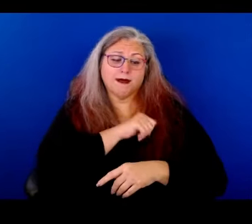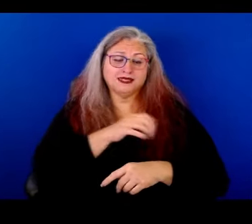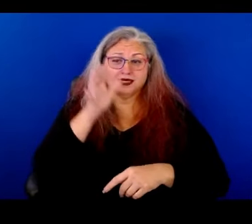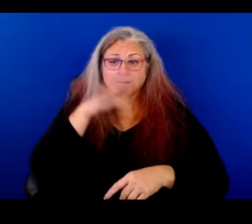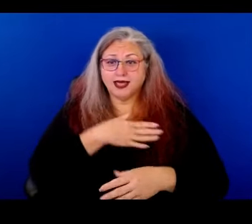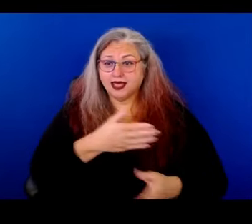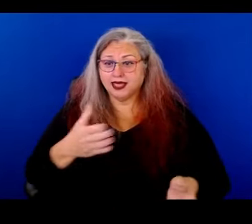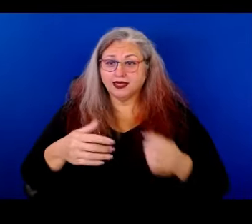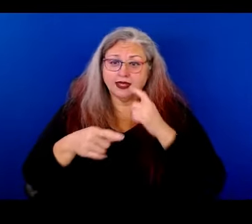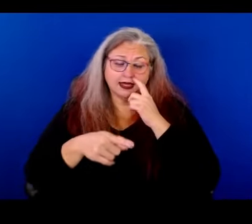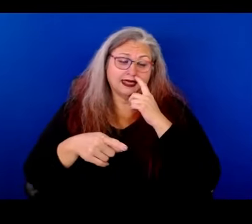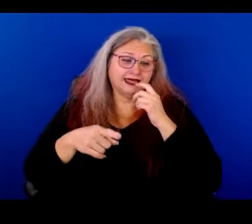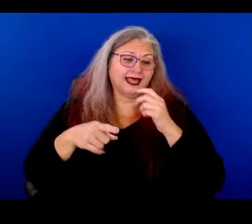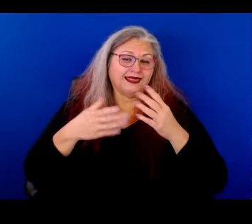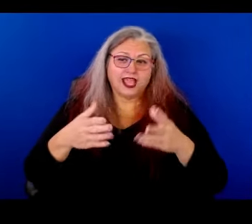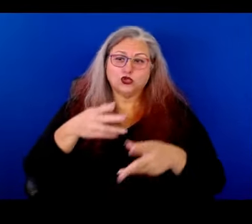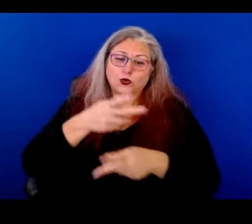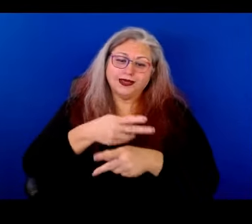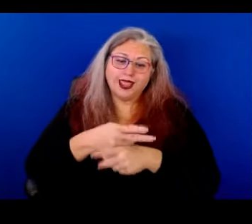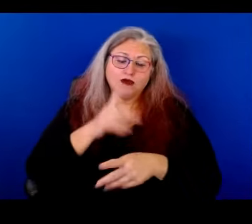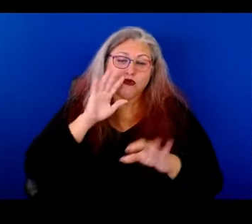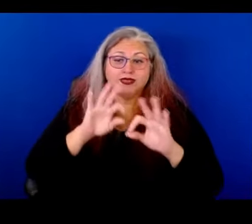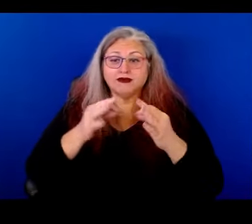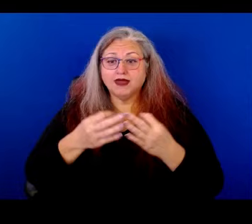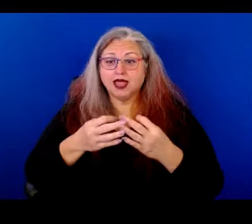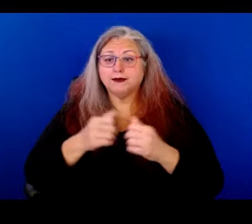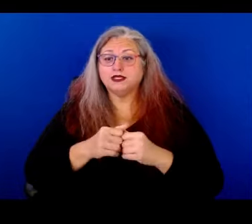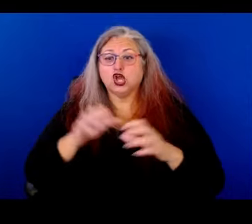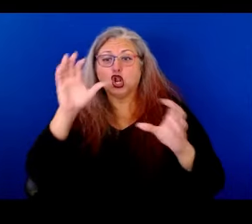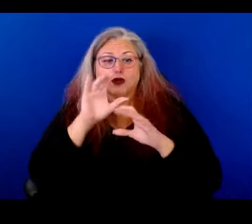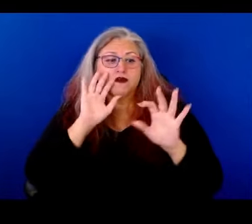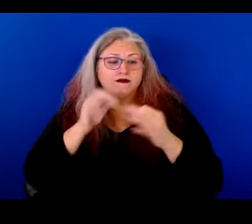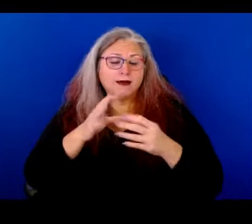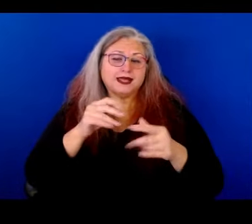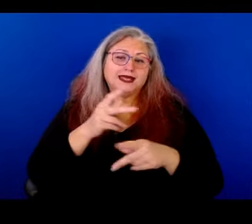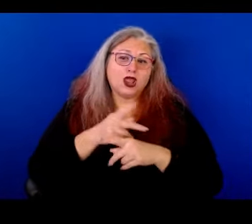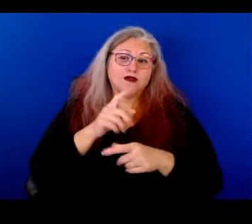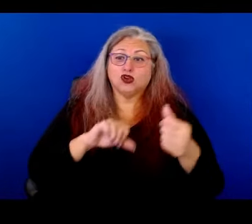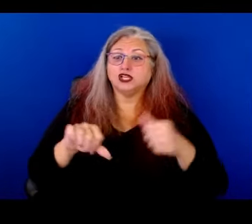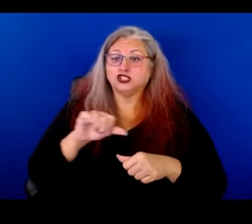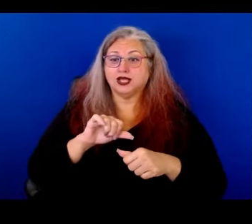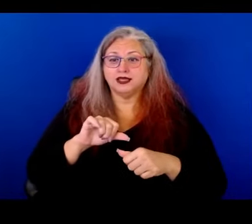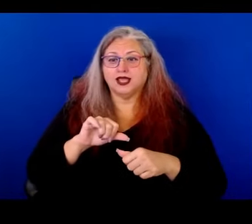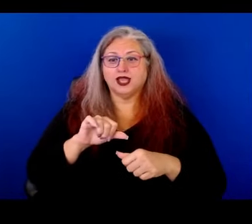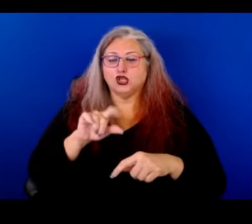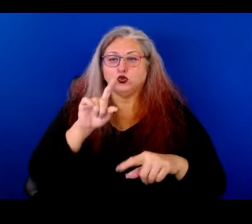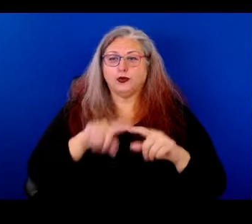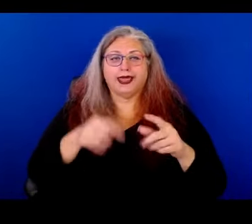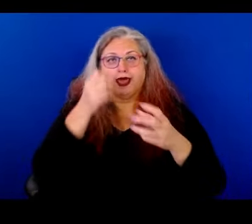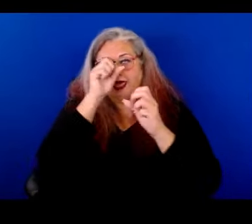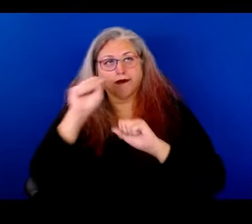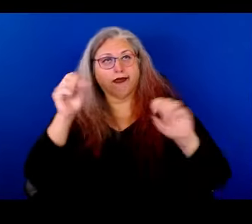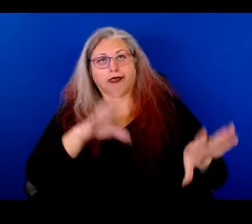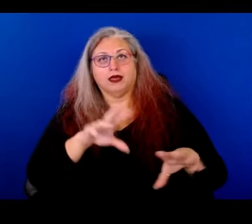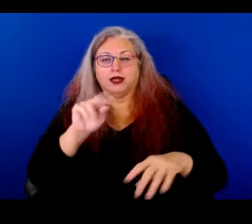men just caring for their families and looking for their families and caring for each other, that can't be unseen